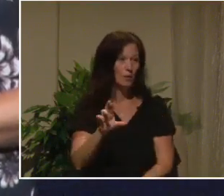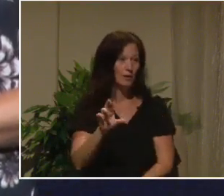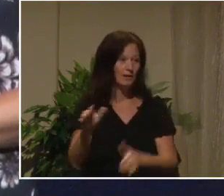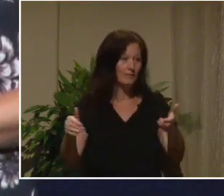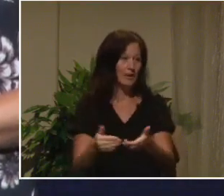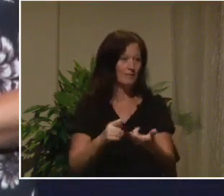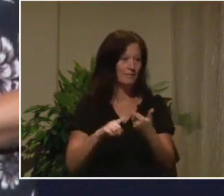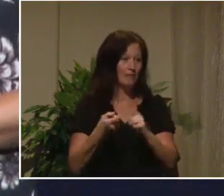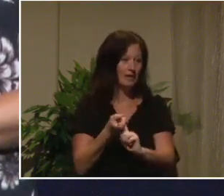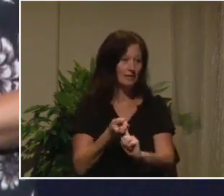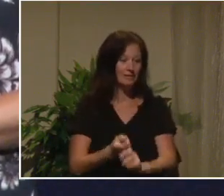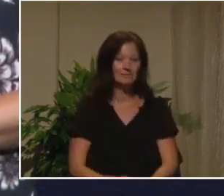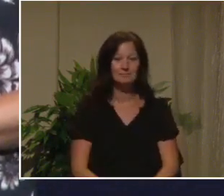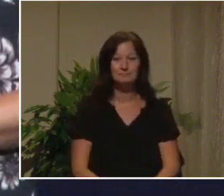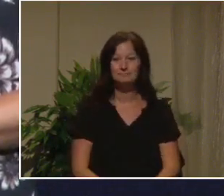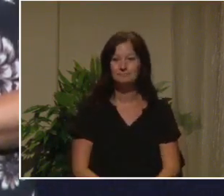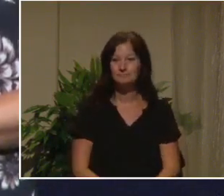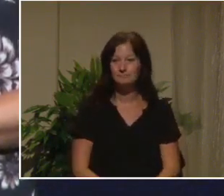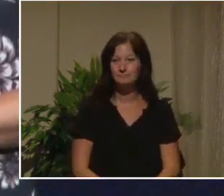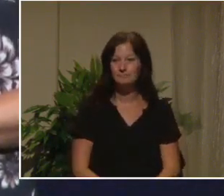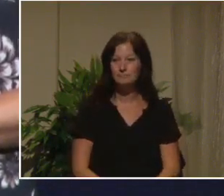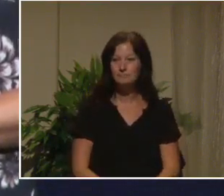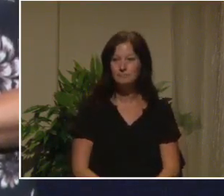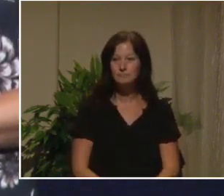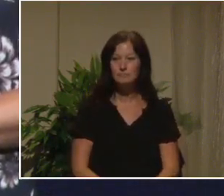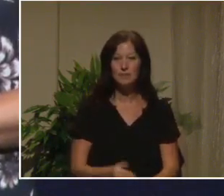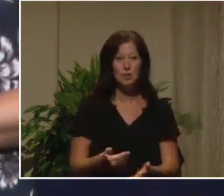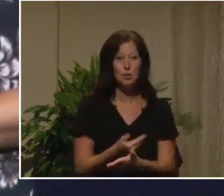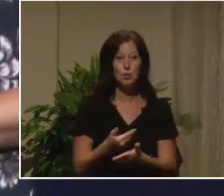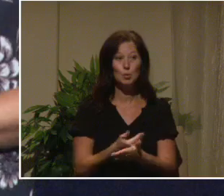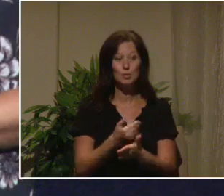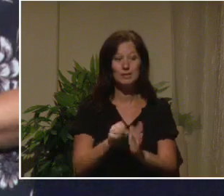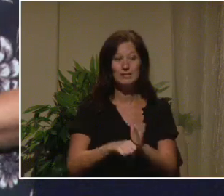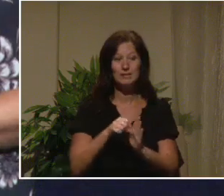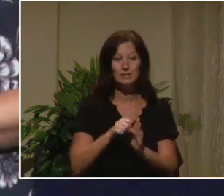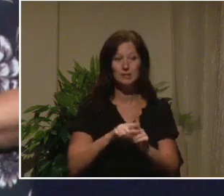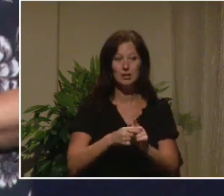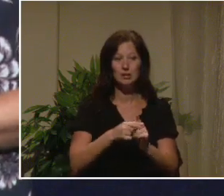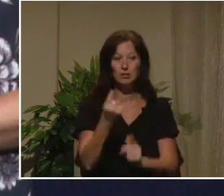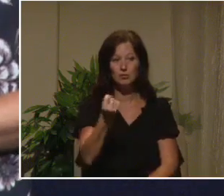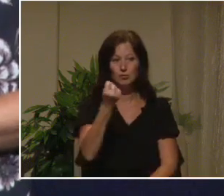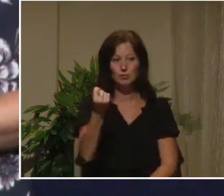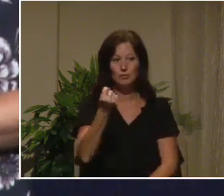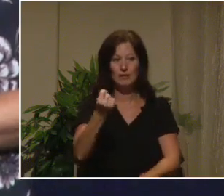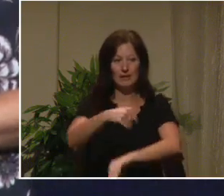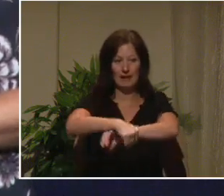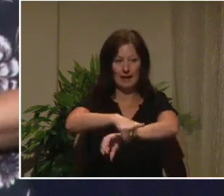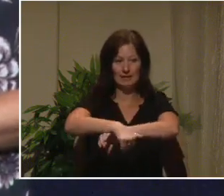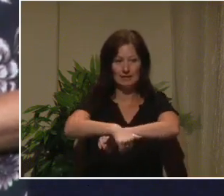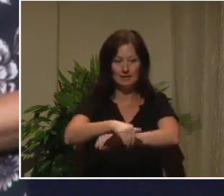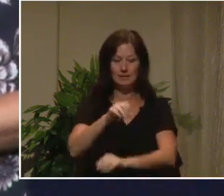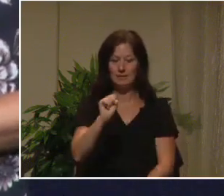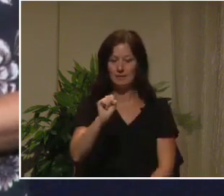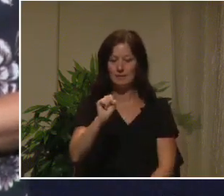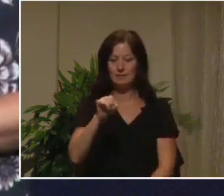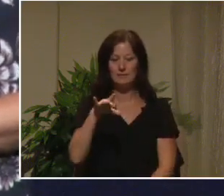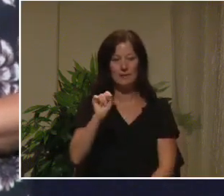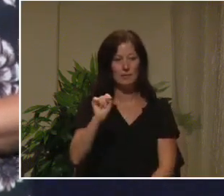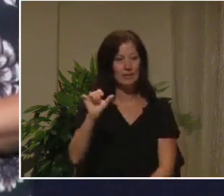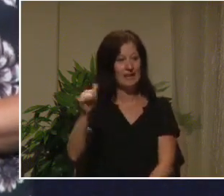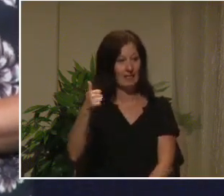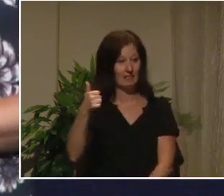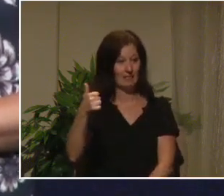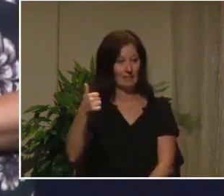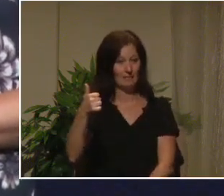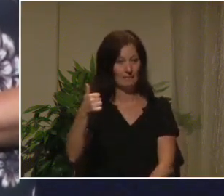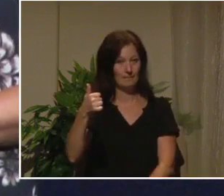divorced. Our new season will be starting on Tuesday evenings, starting on September 10th, and they will run till December